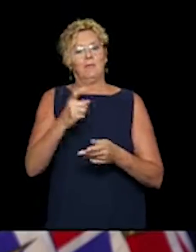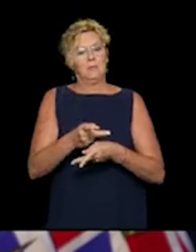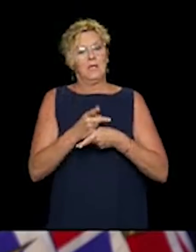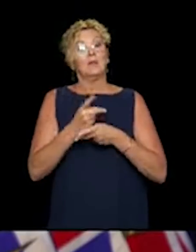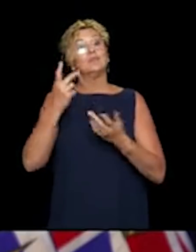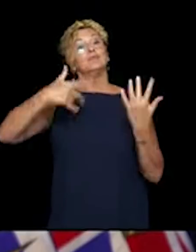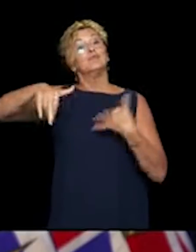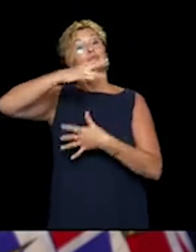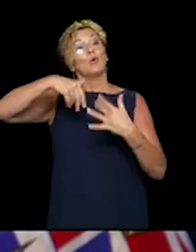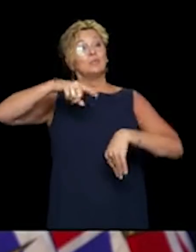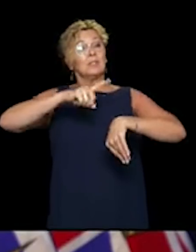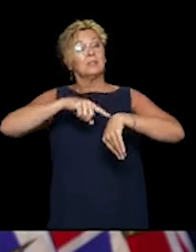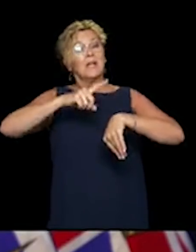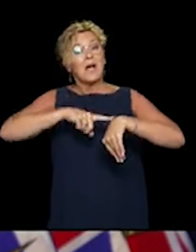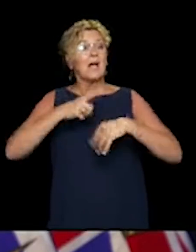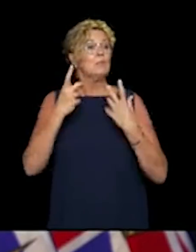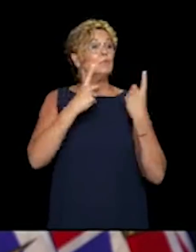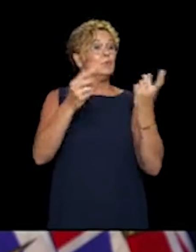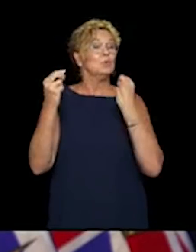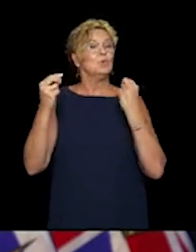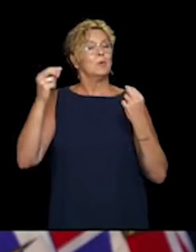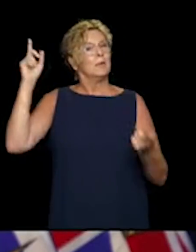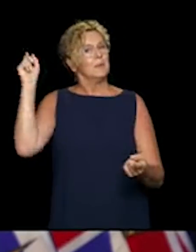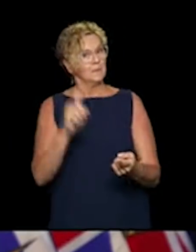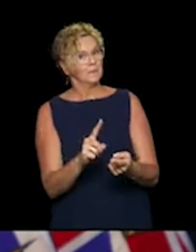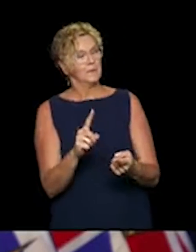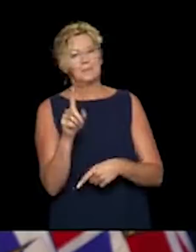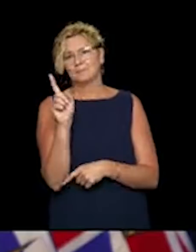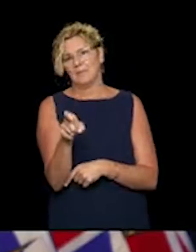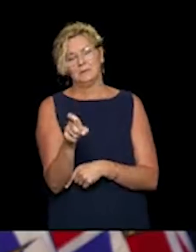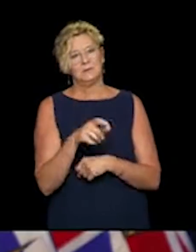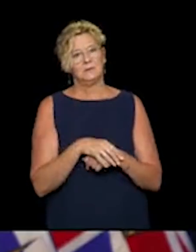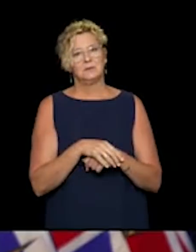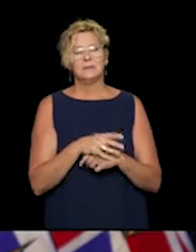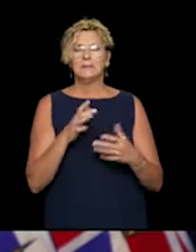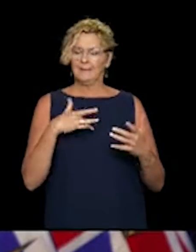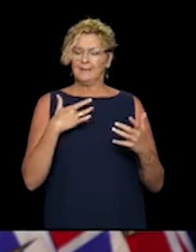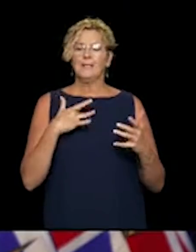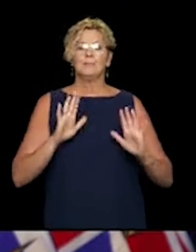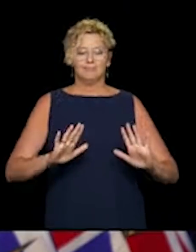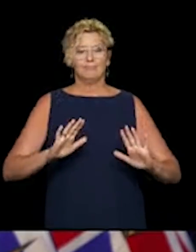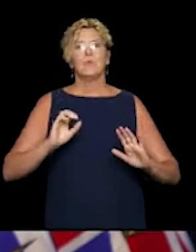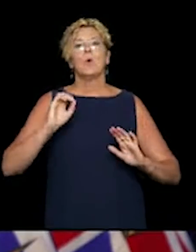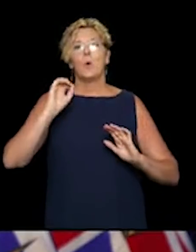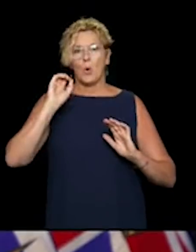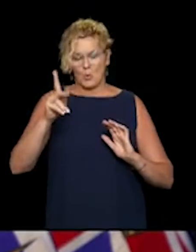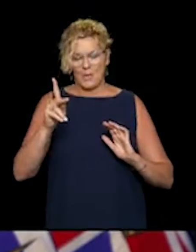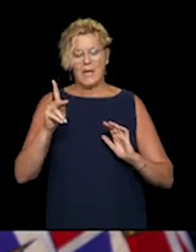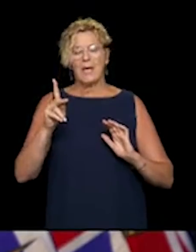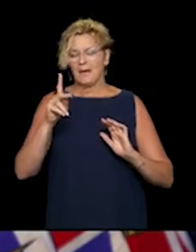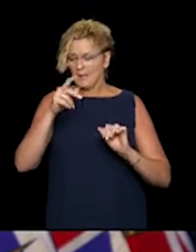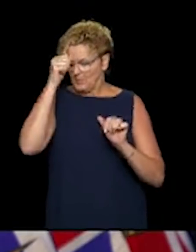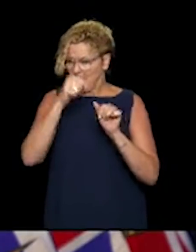back from some of the social interactions that we have had this summer. Being ready means all of us getting